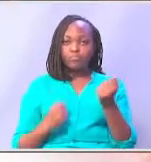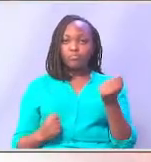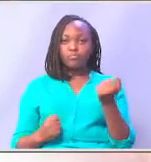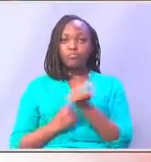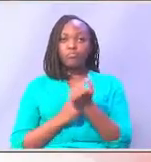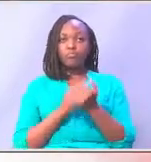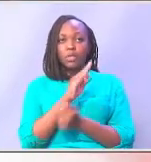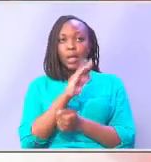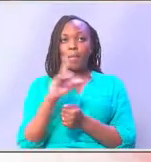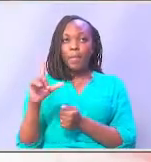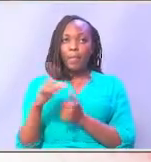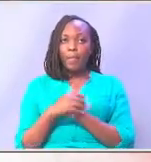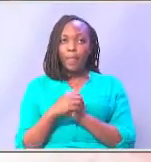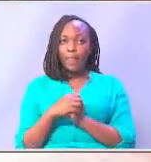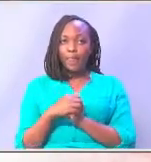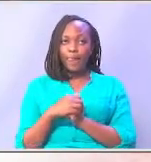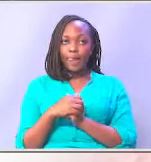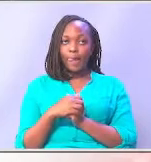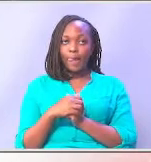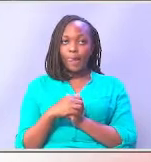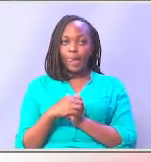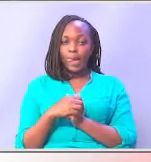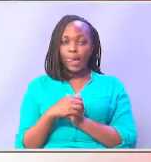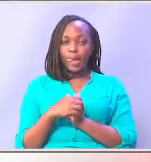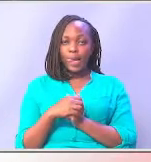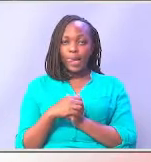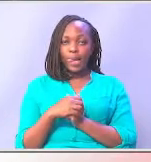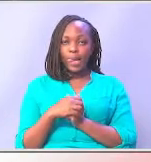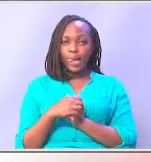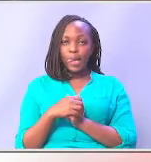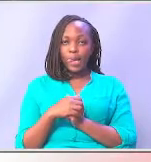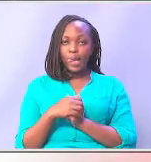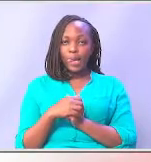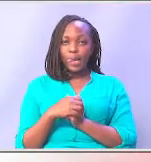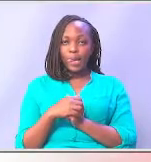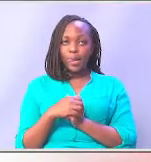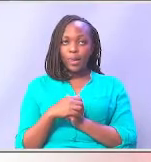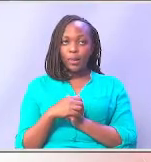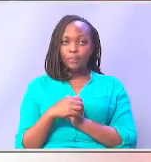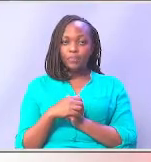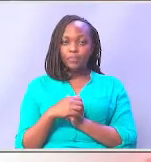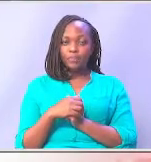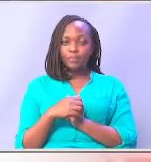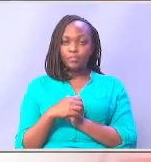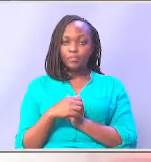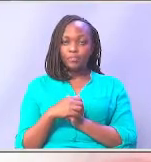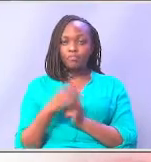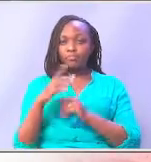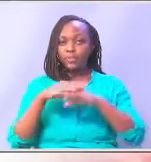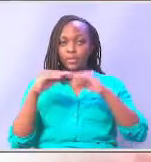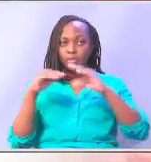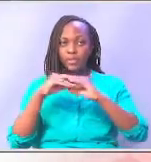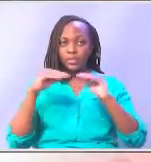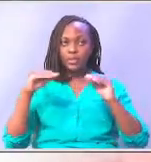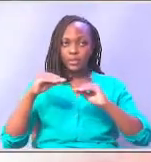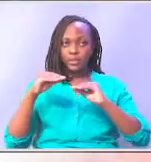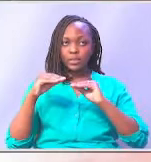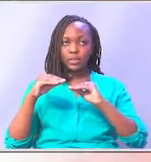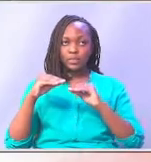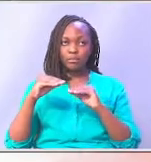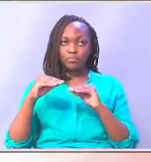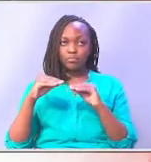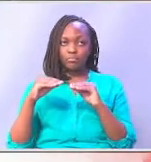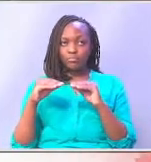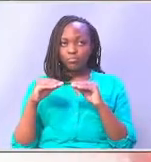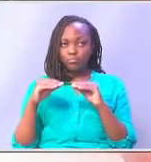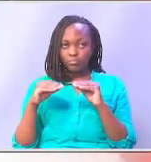is. Political parties are important organs in a nation, we all know. They create checks and balances. They widen democracy